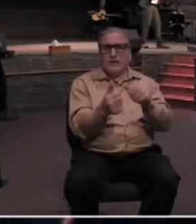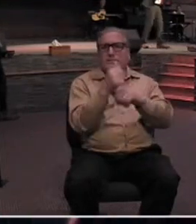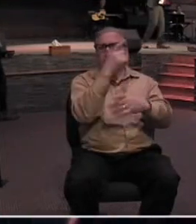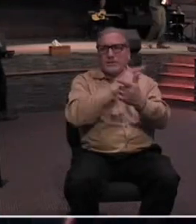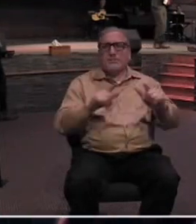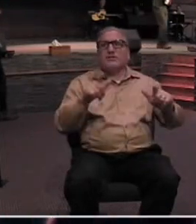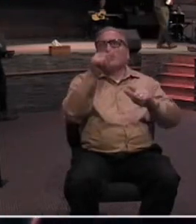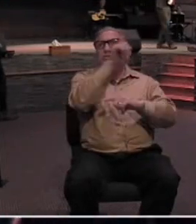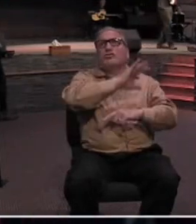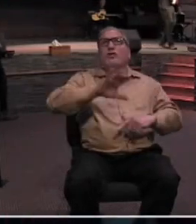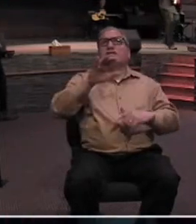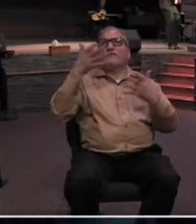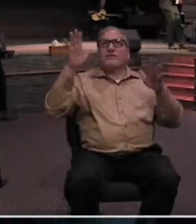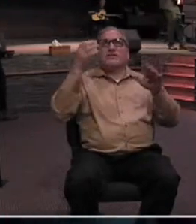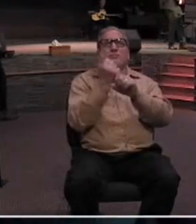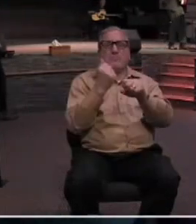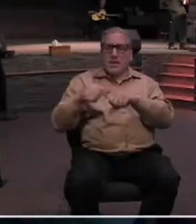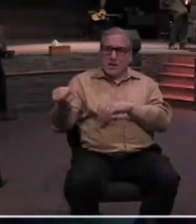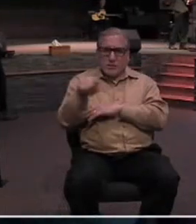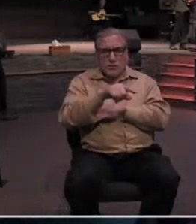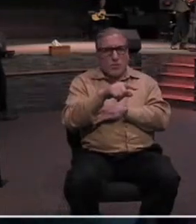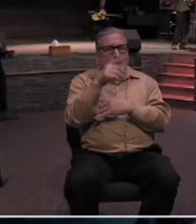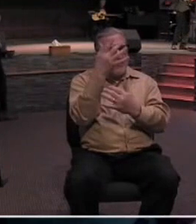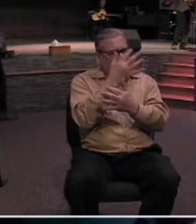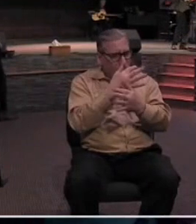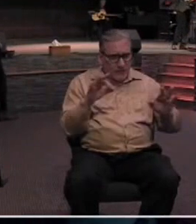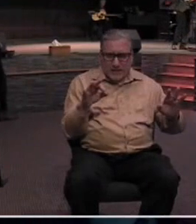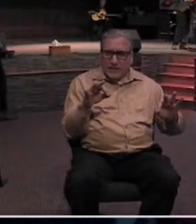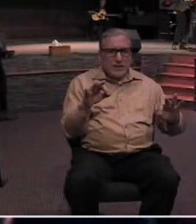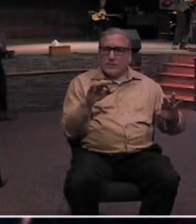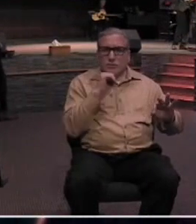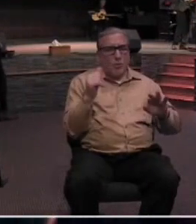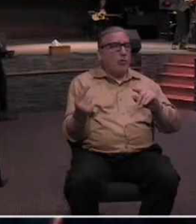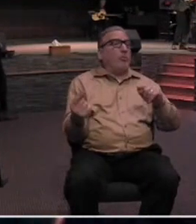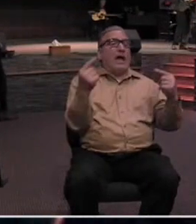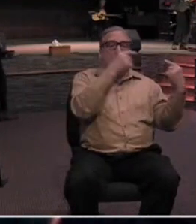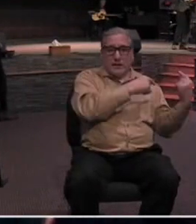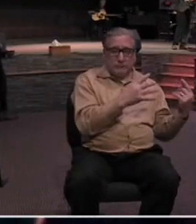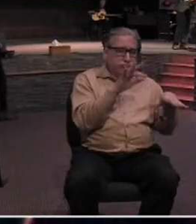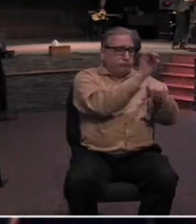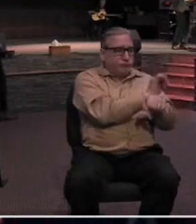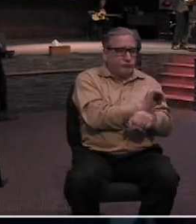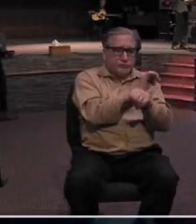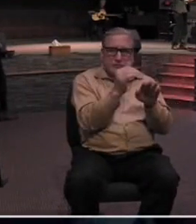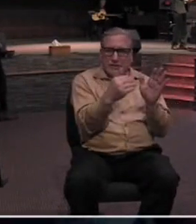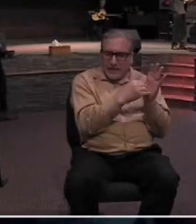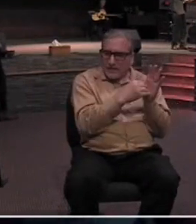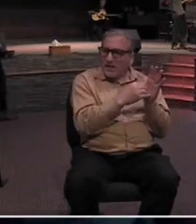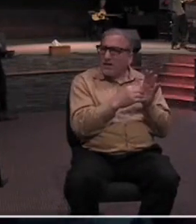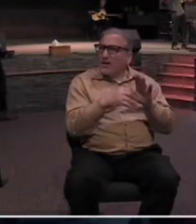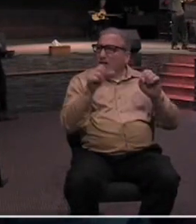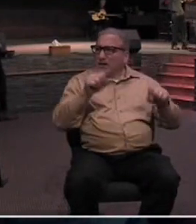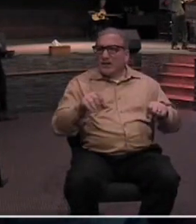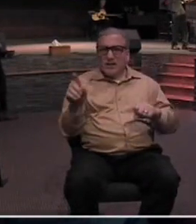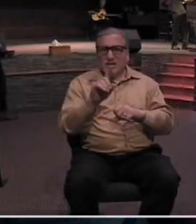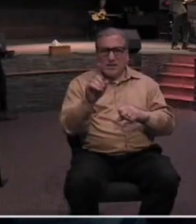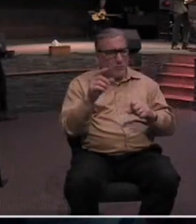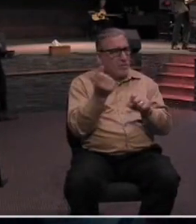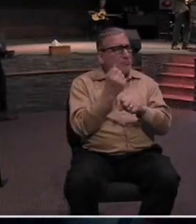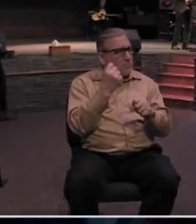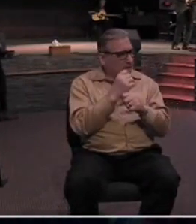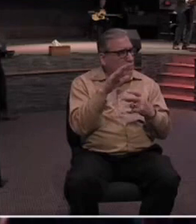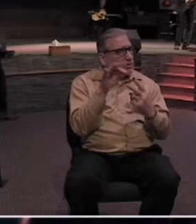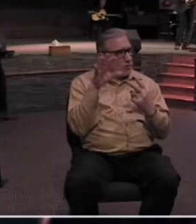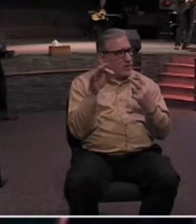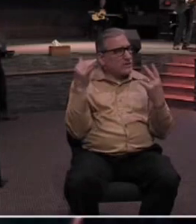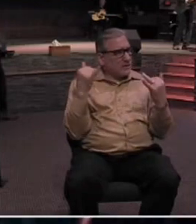made you free. And be not entangled again with the yoke of bondage. I wonder, can somebody make a choice today by stepping out of your